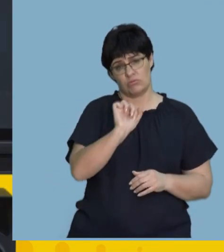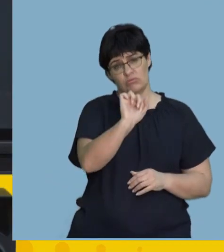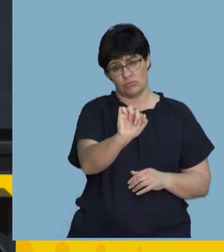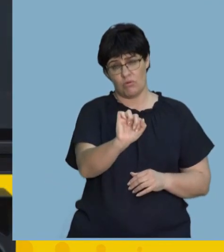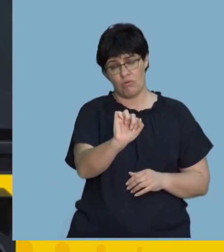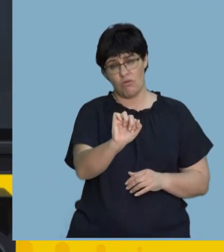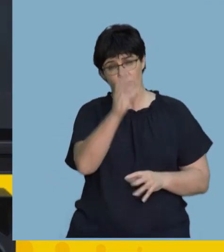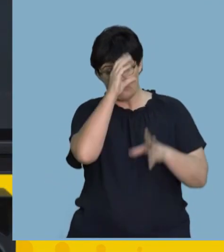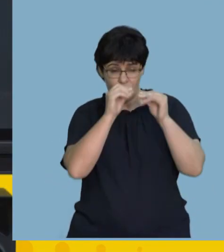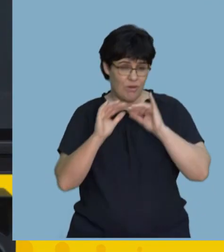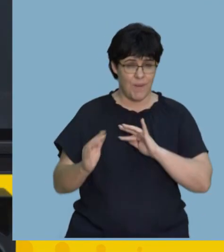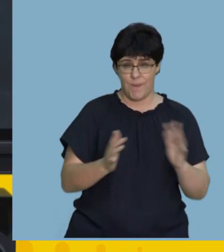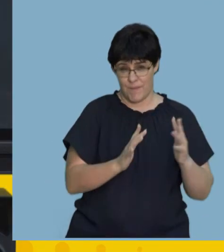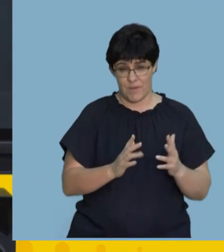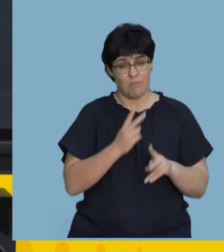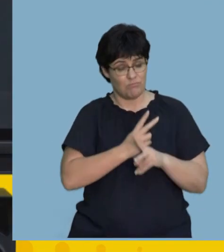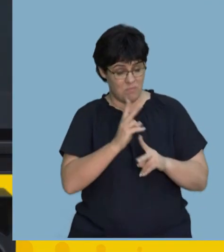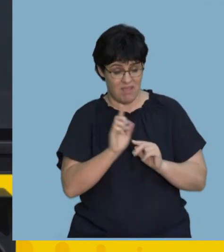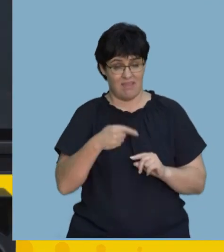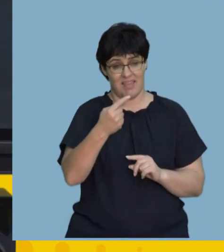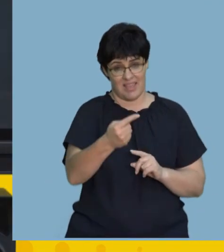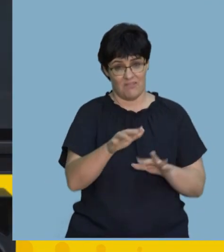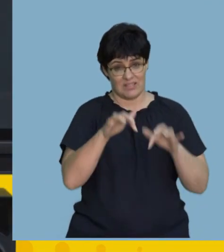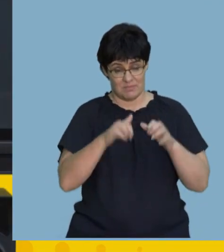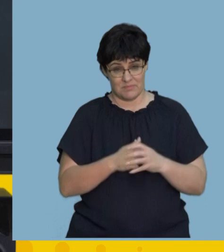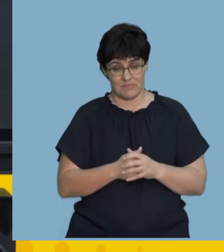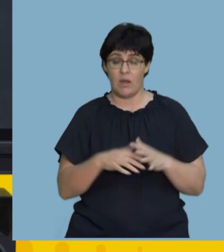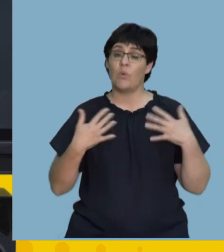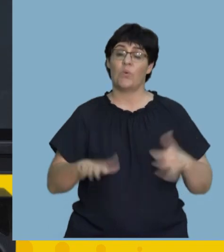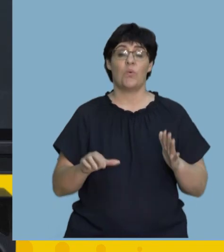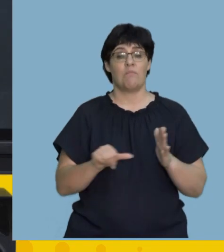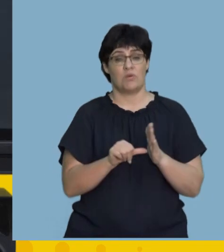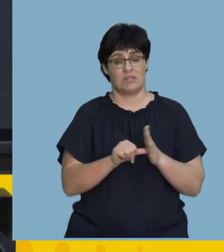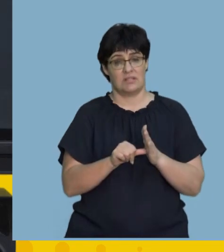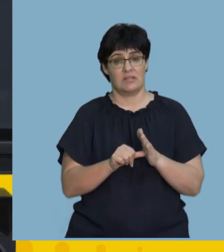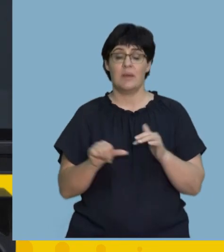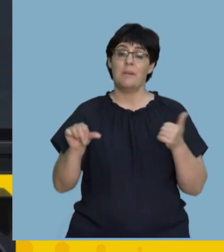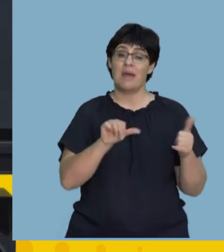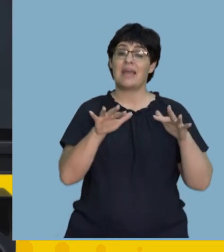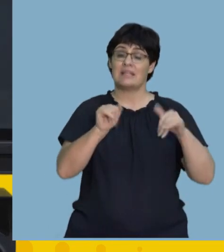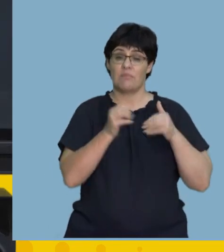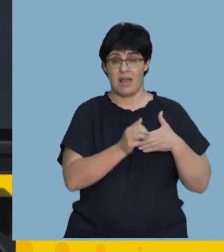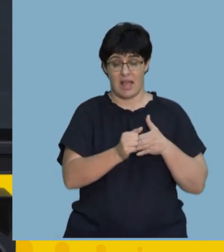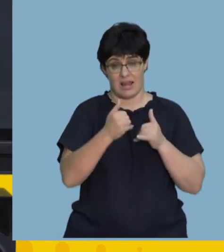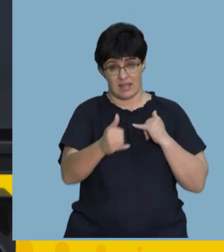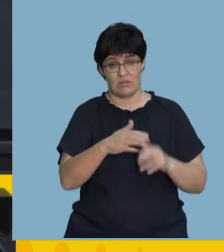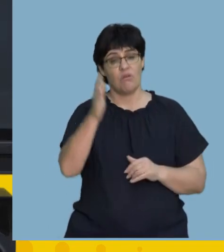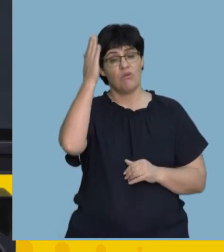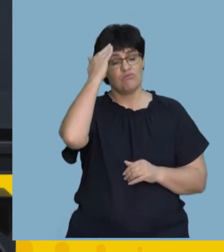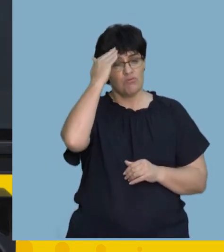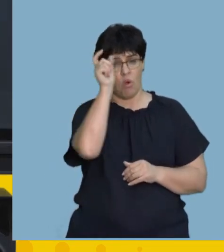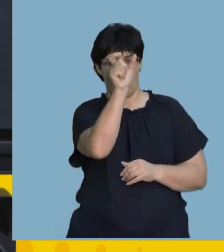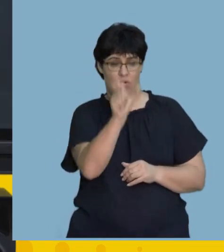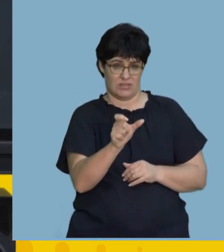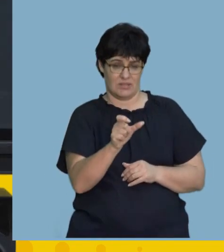in terms of adequately preparing you. But very important, go back to the examination guidelines, know your